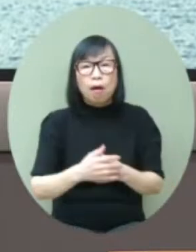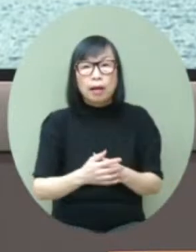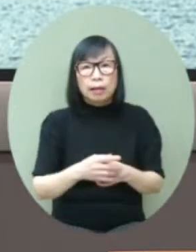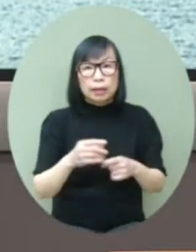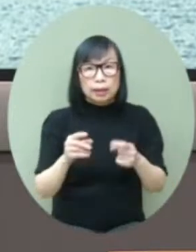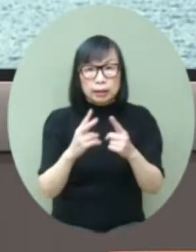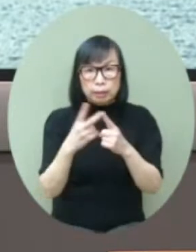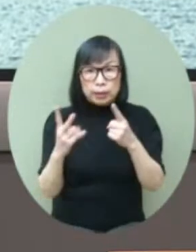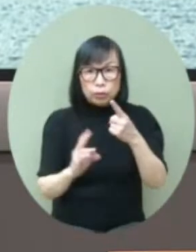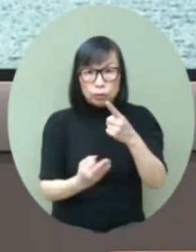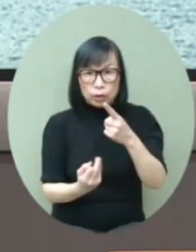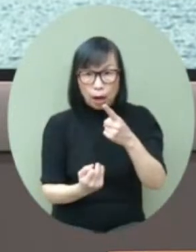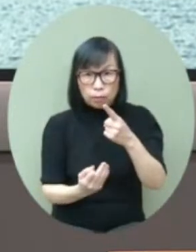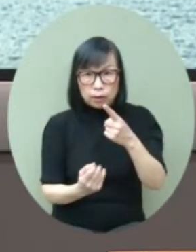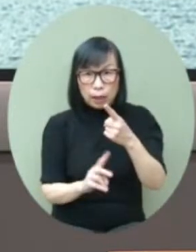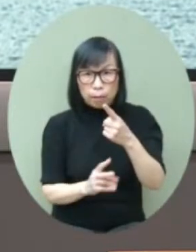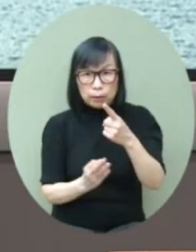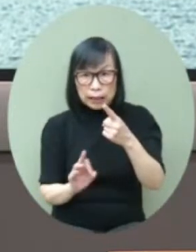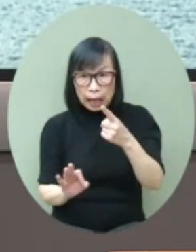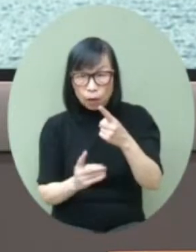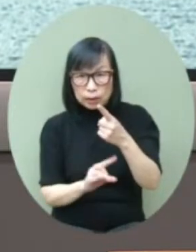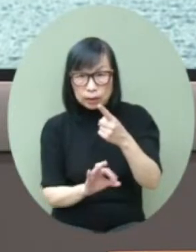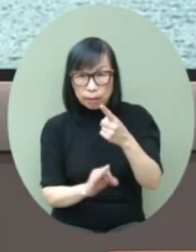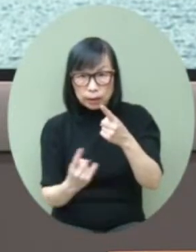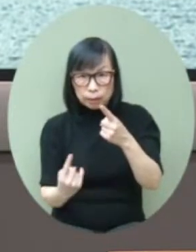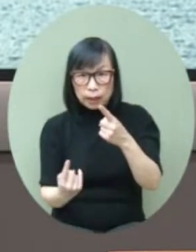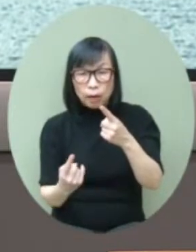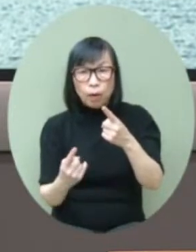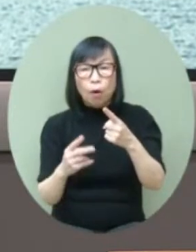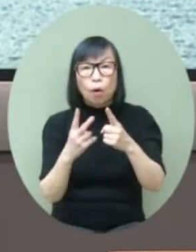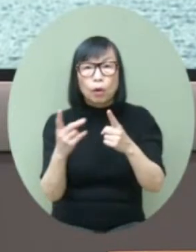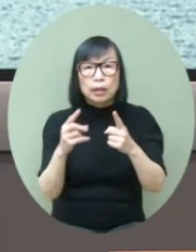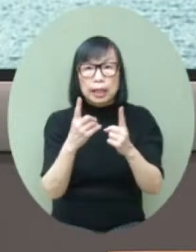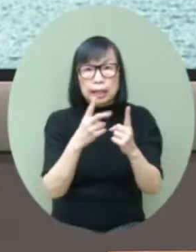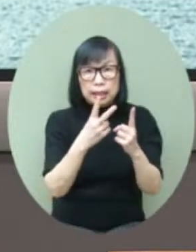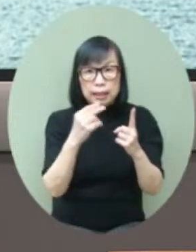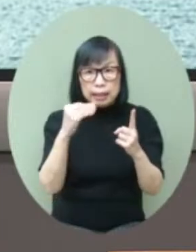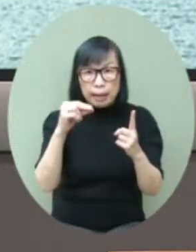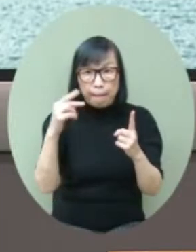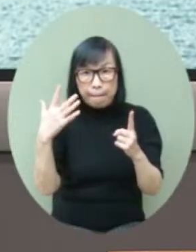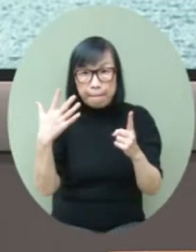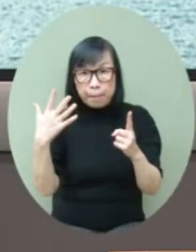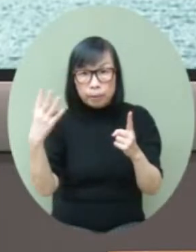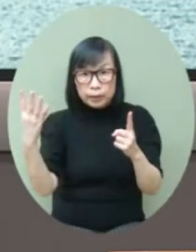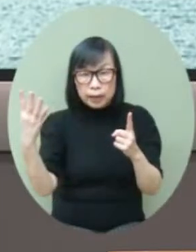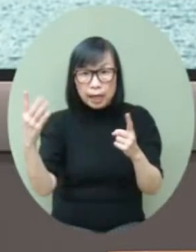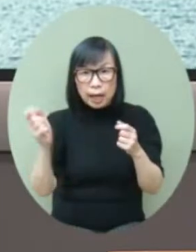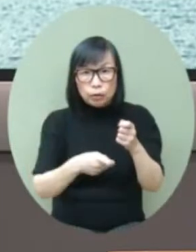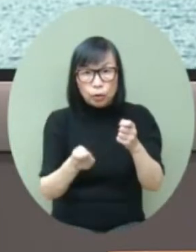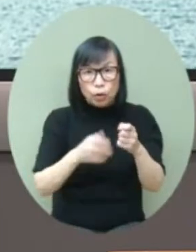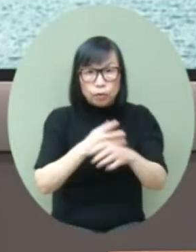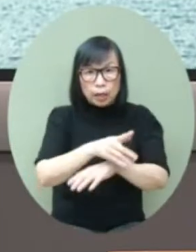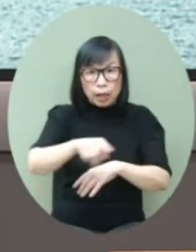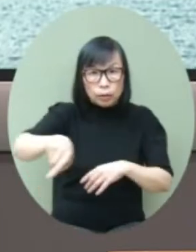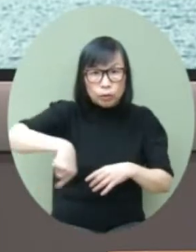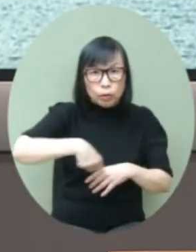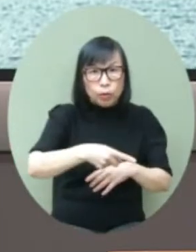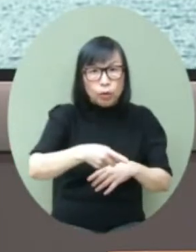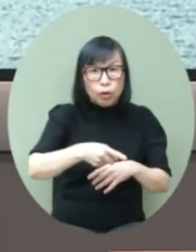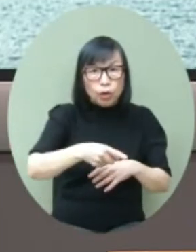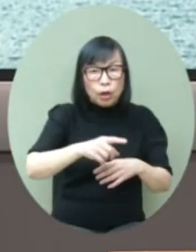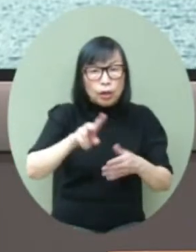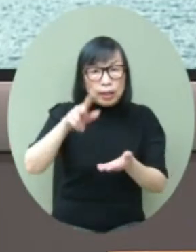the city garden on the 30th of December, together